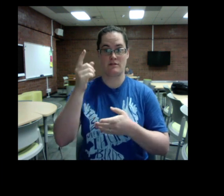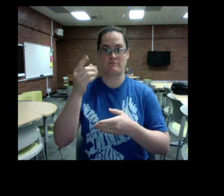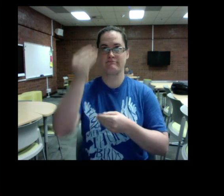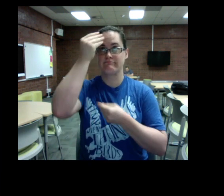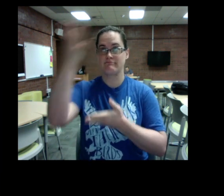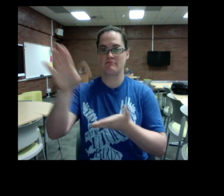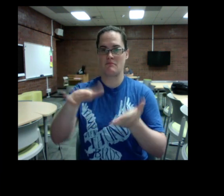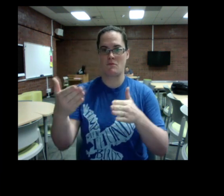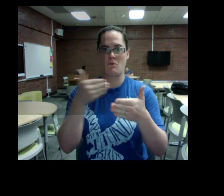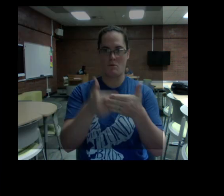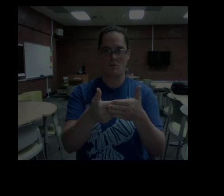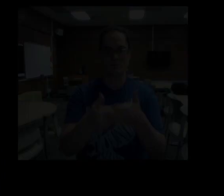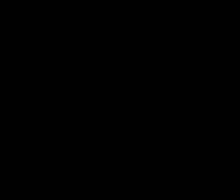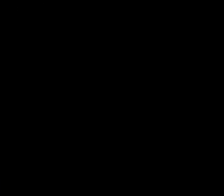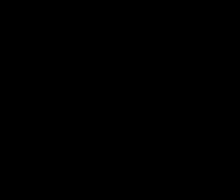deathbeds.